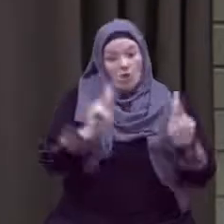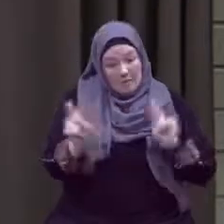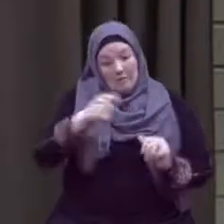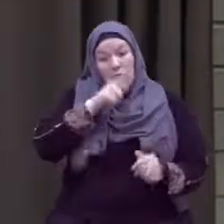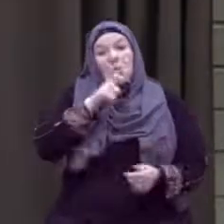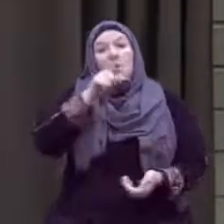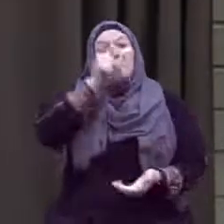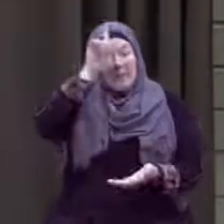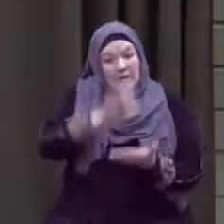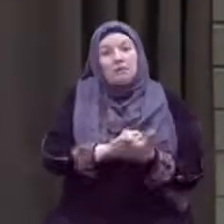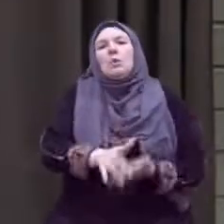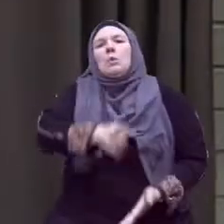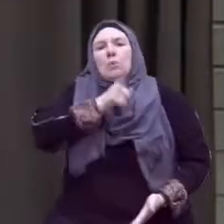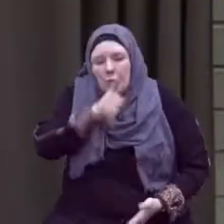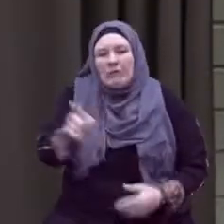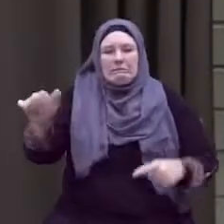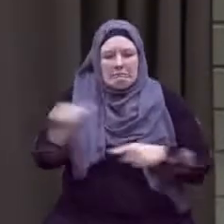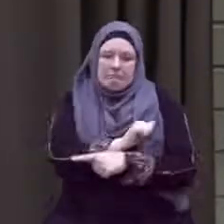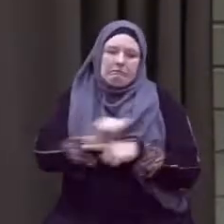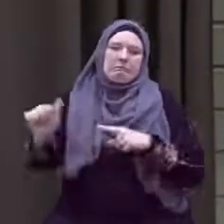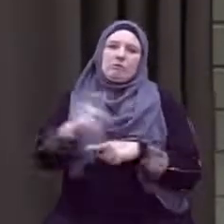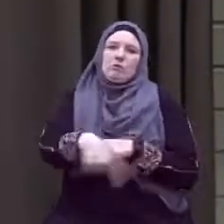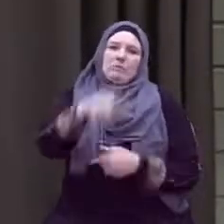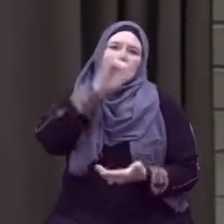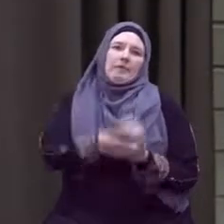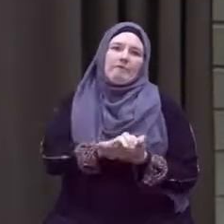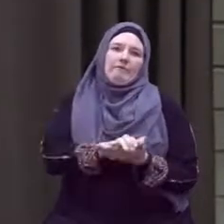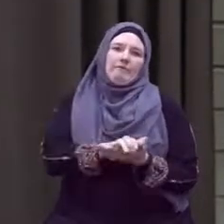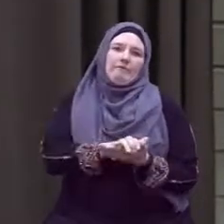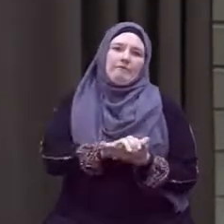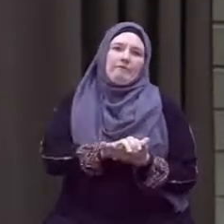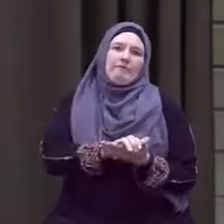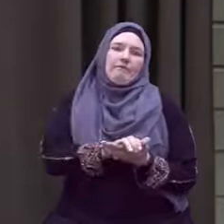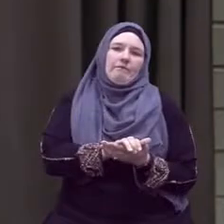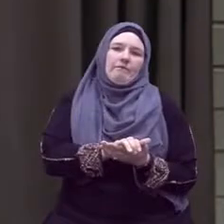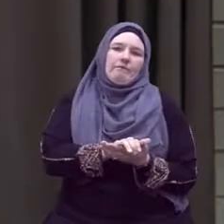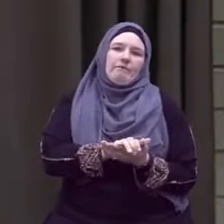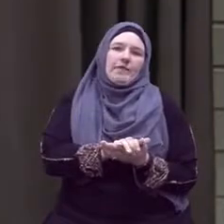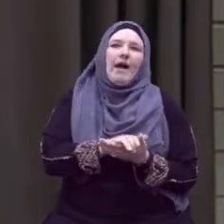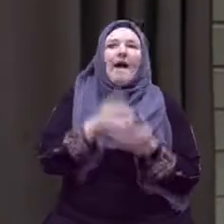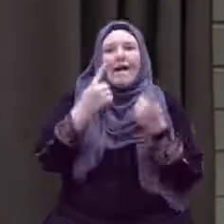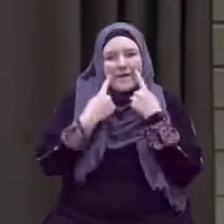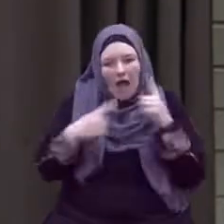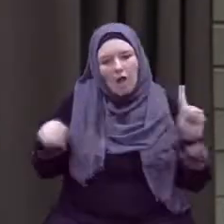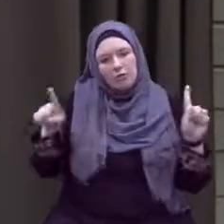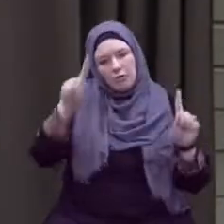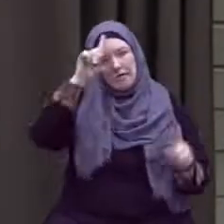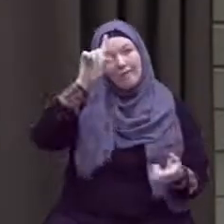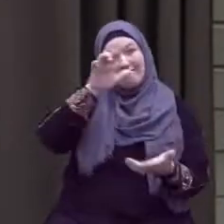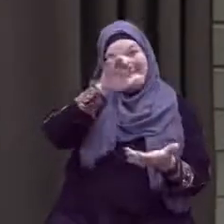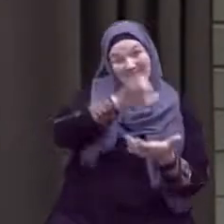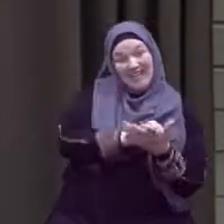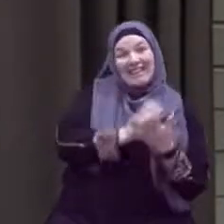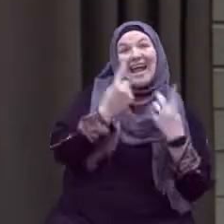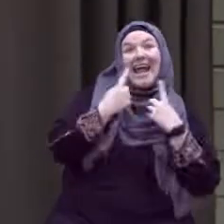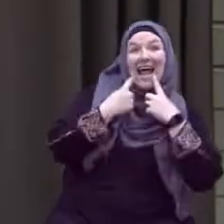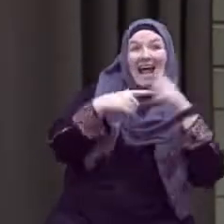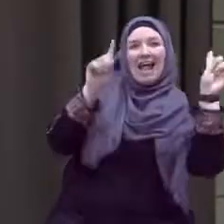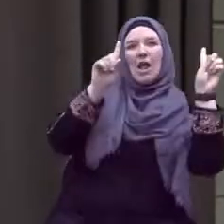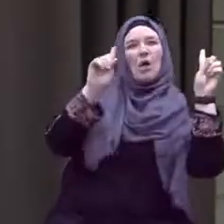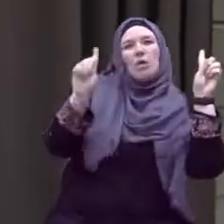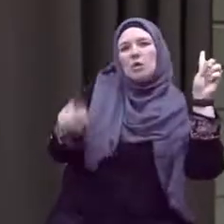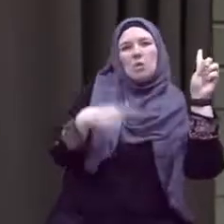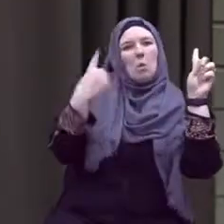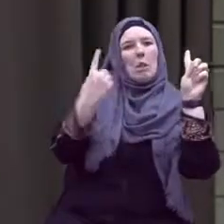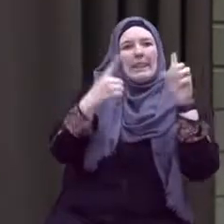believe, believe. He's telling us, announcing your faith is only an